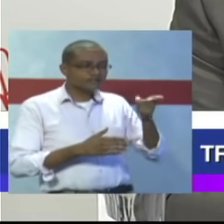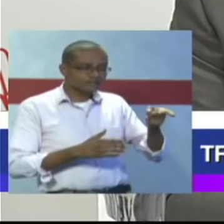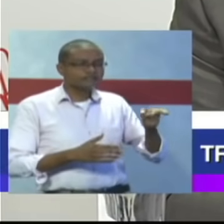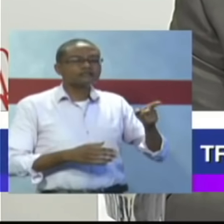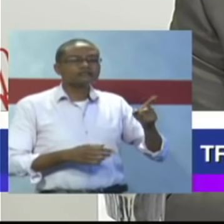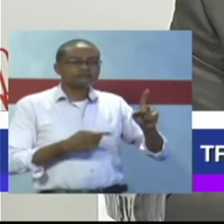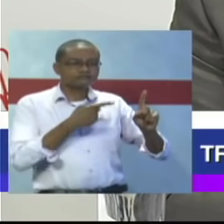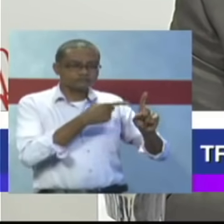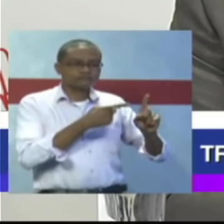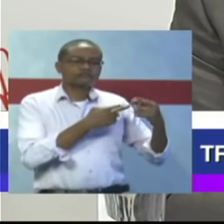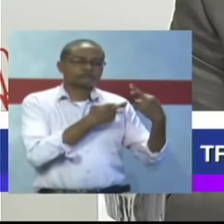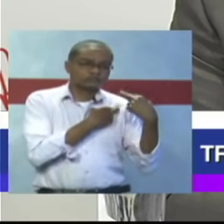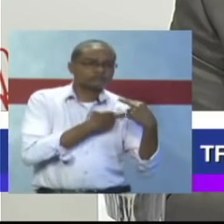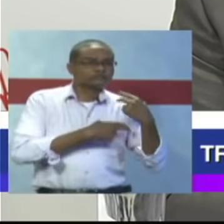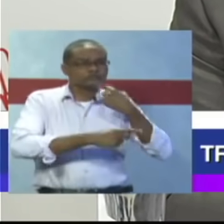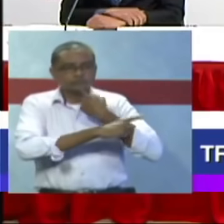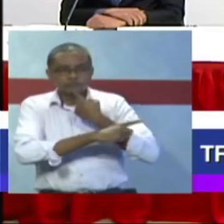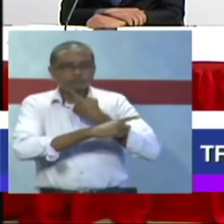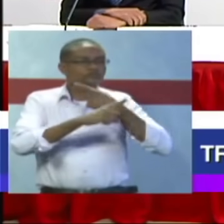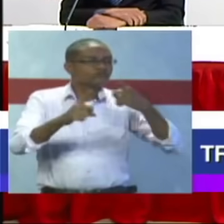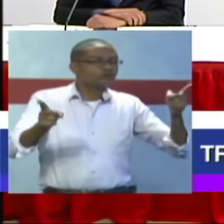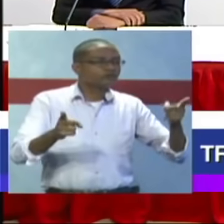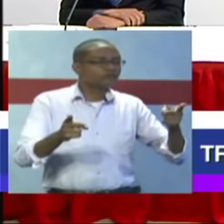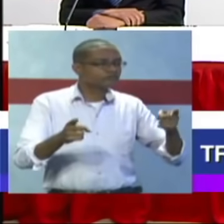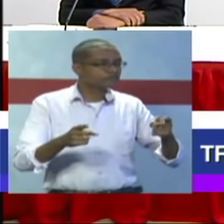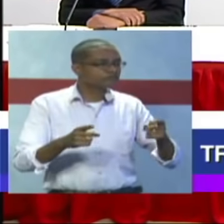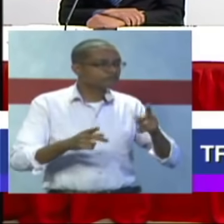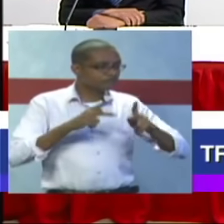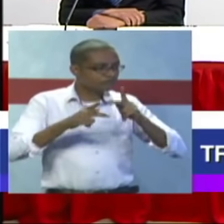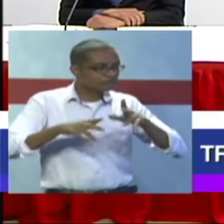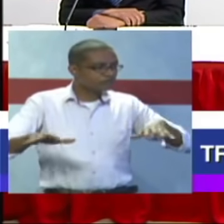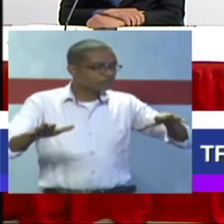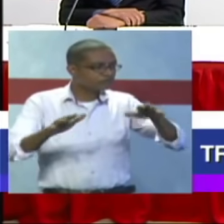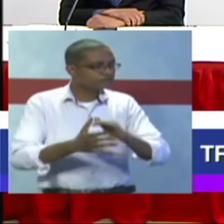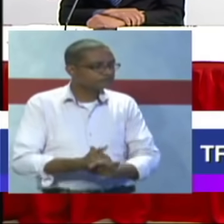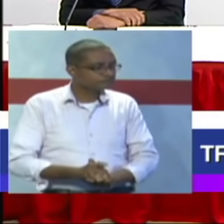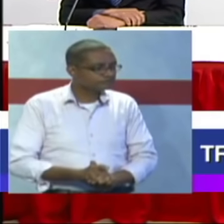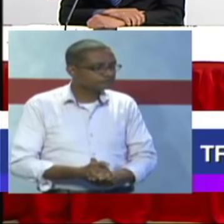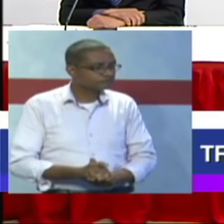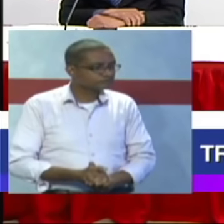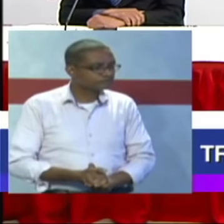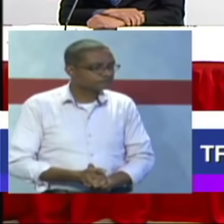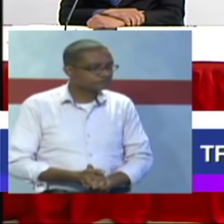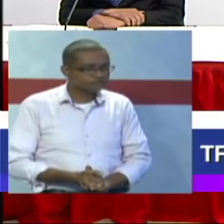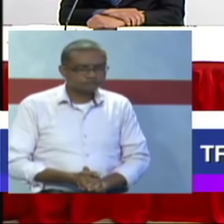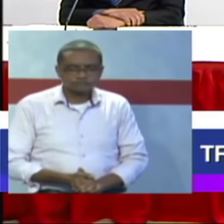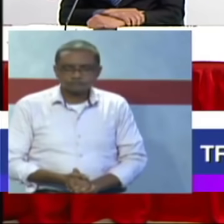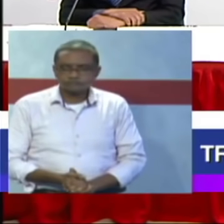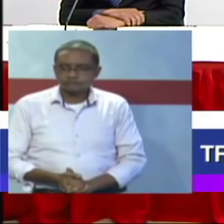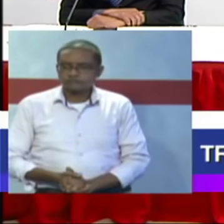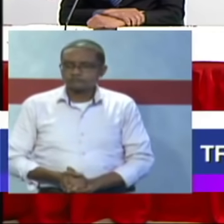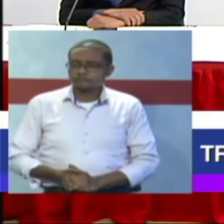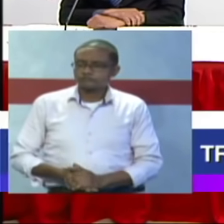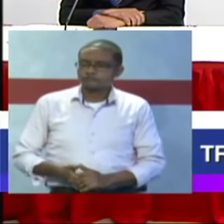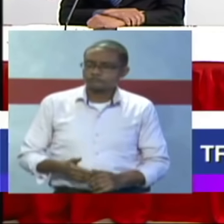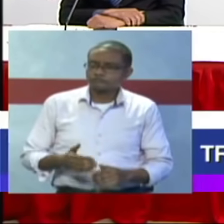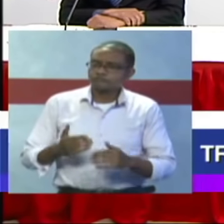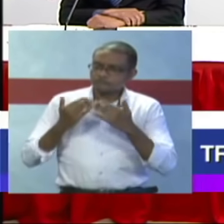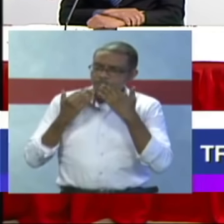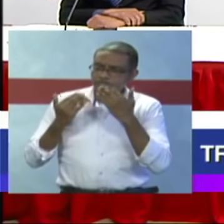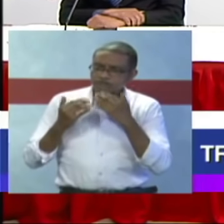to the general population. Thank you very much, Dr. Hines. Our last question goes to the